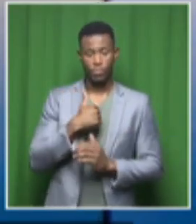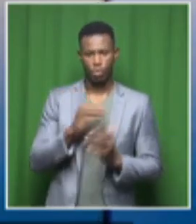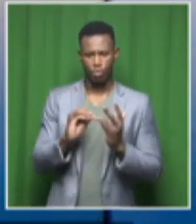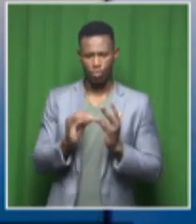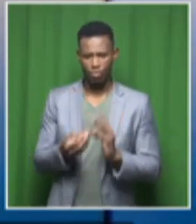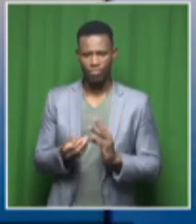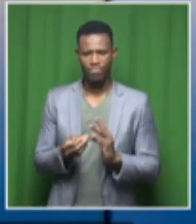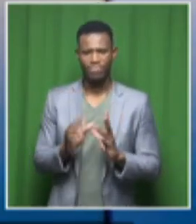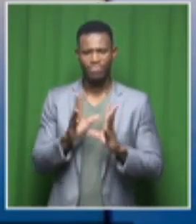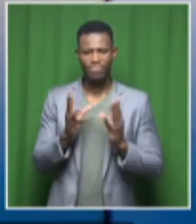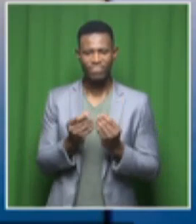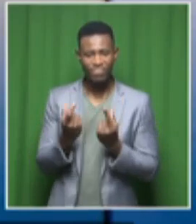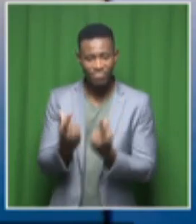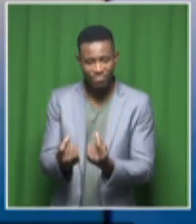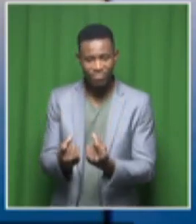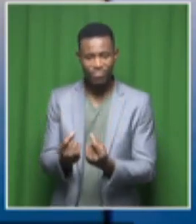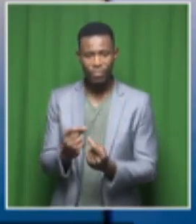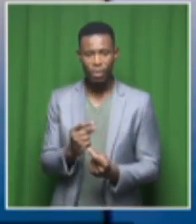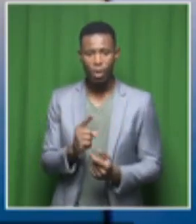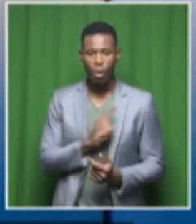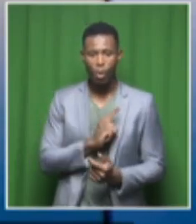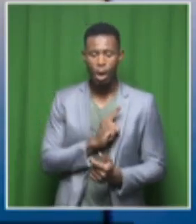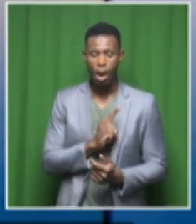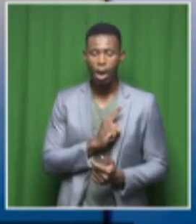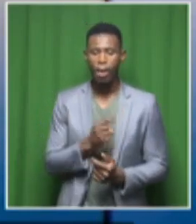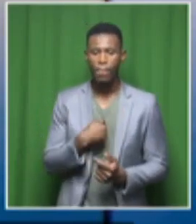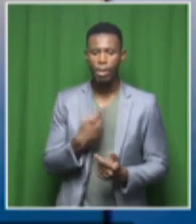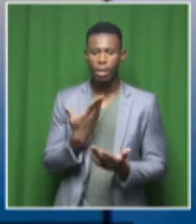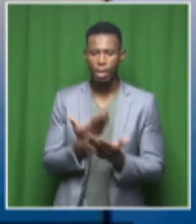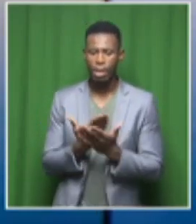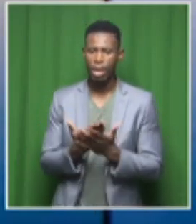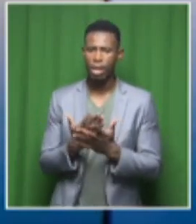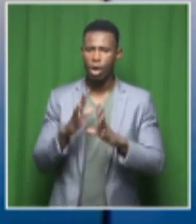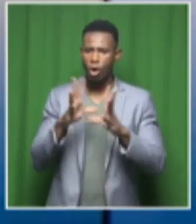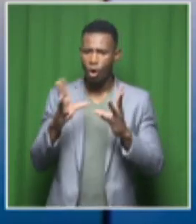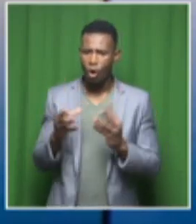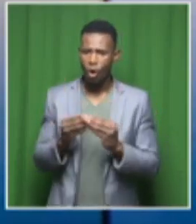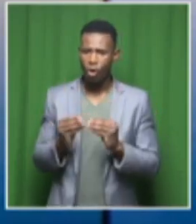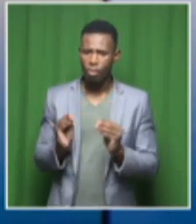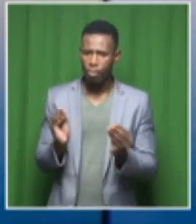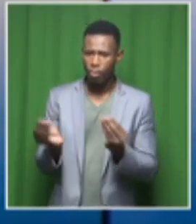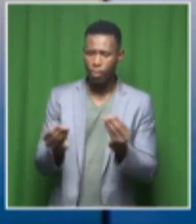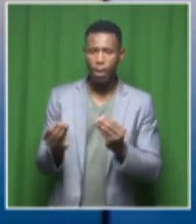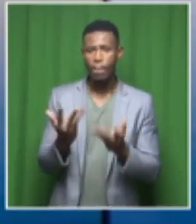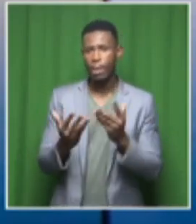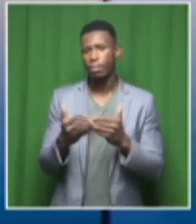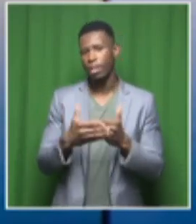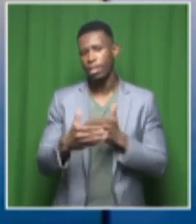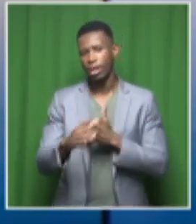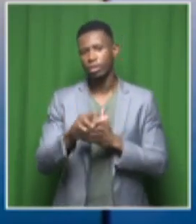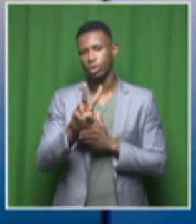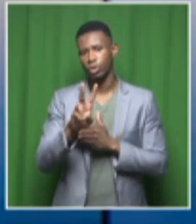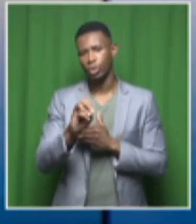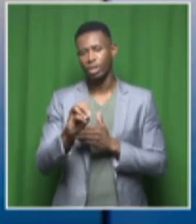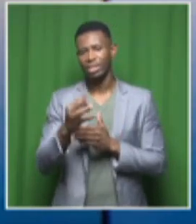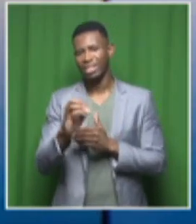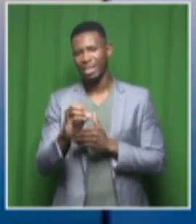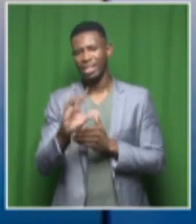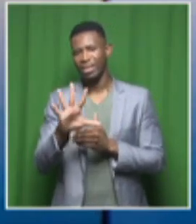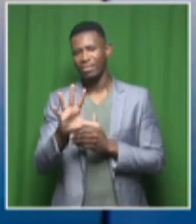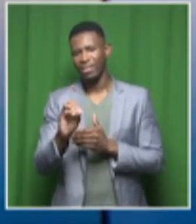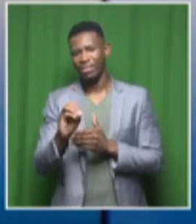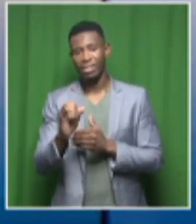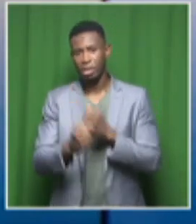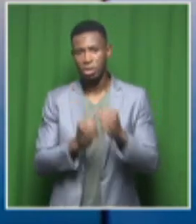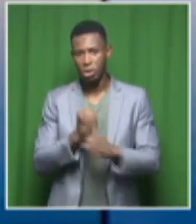of that in, whereby to basically hold in store. Maybe in the next 10, 20, 30, 40, 50 years, it's going to be